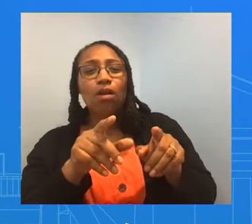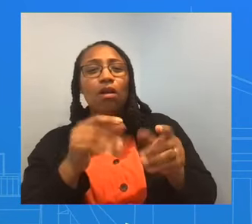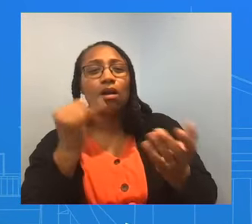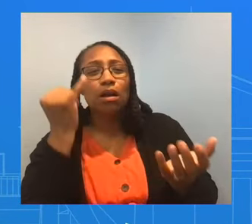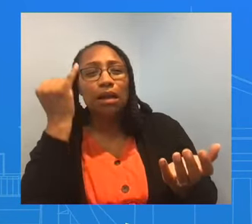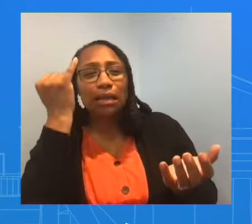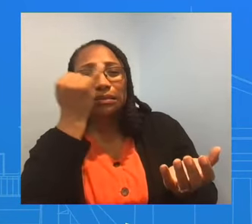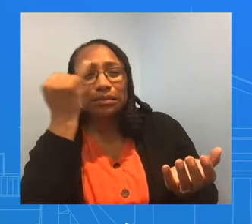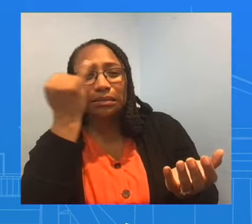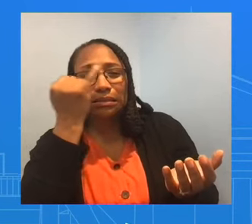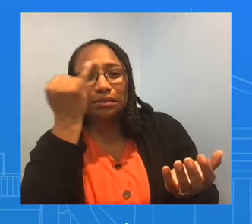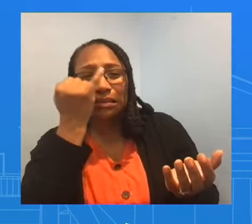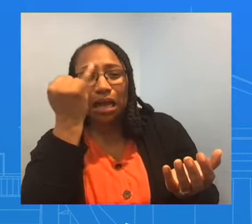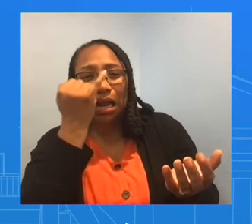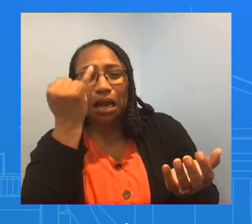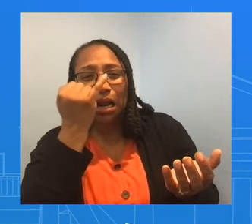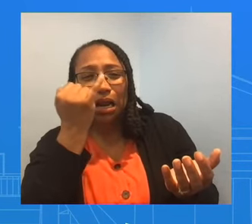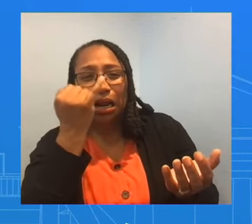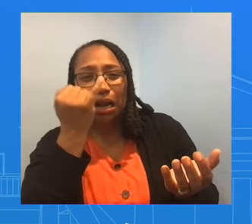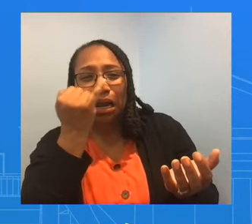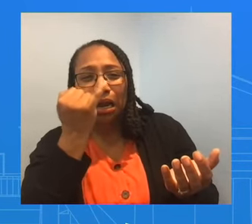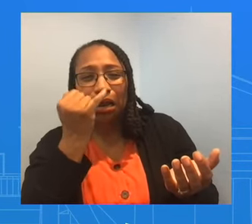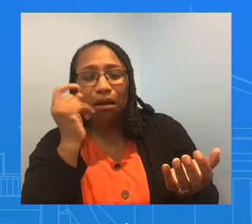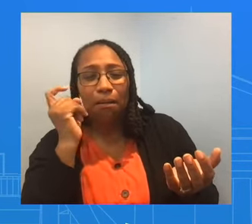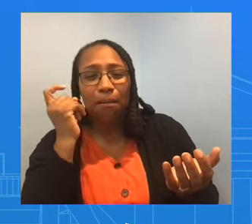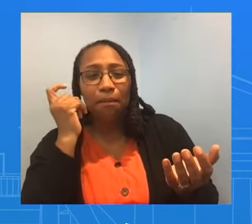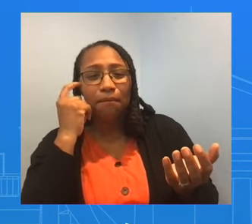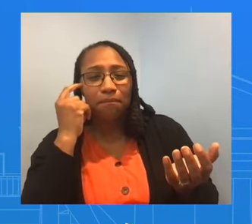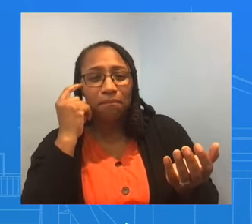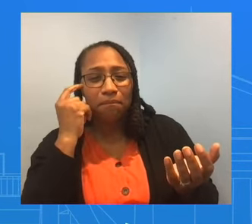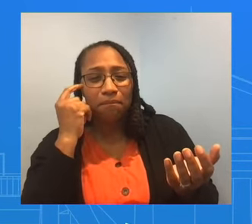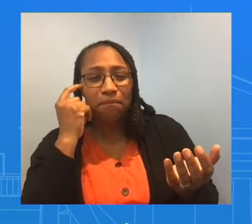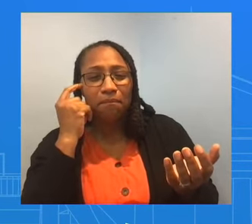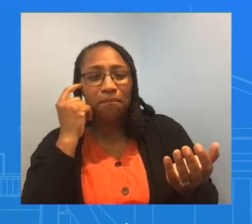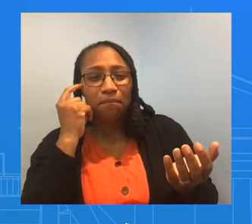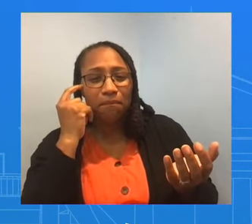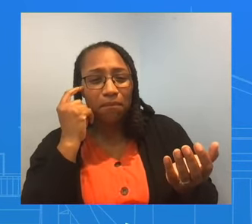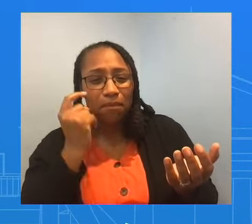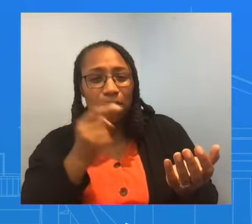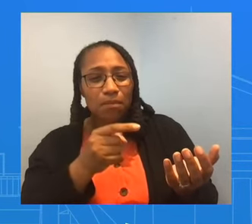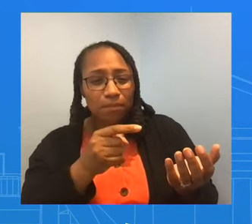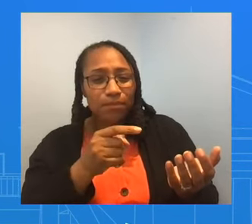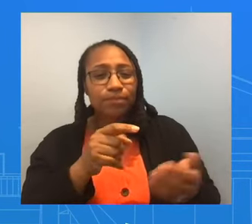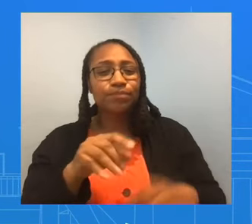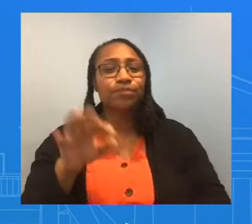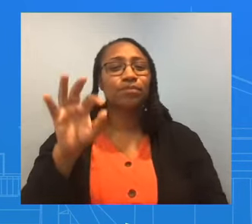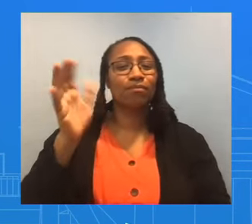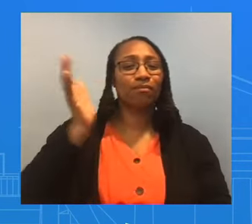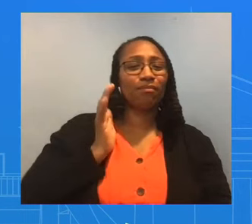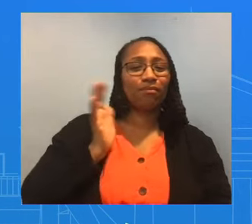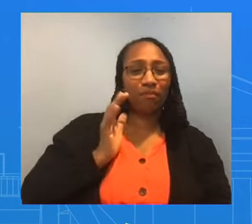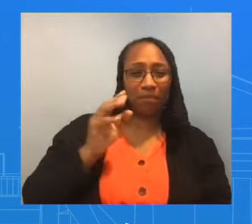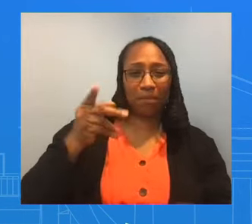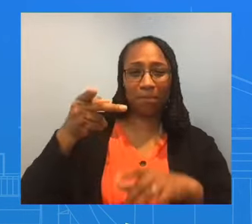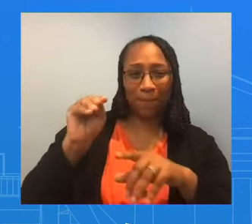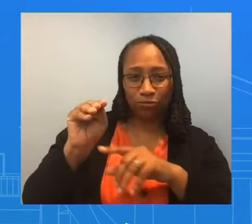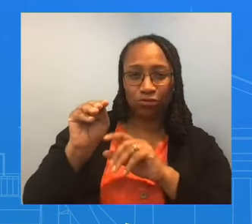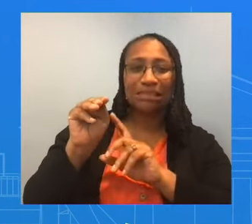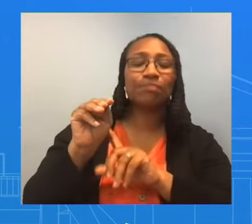We have something here. So the former Italian prime minister. So we extend our condolences certainly to the former